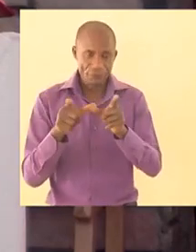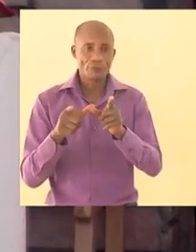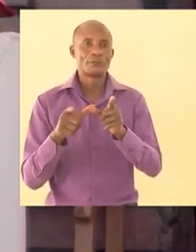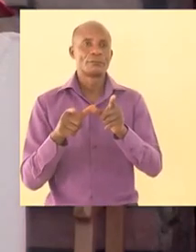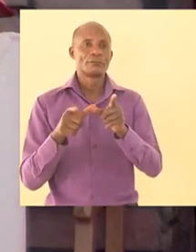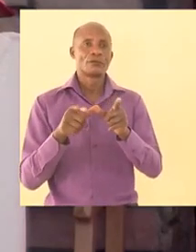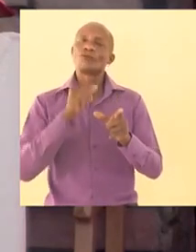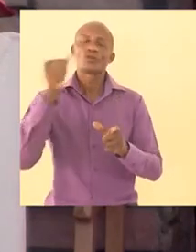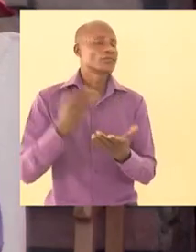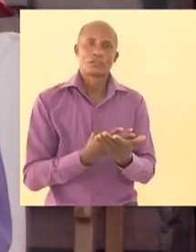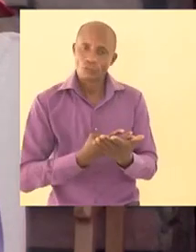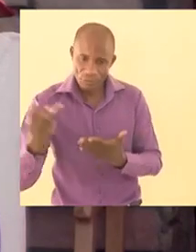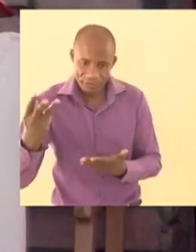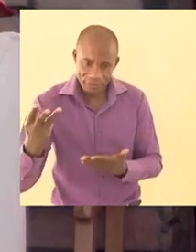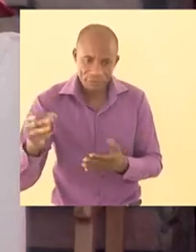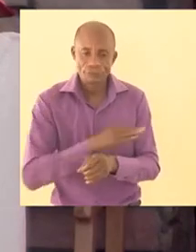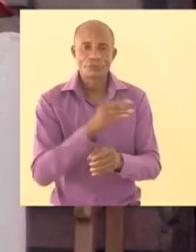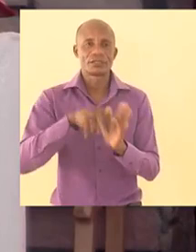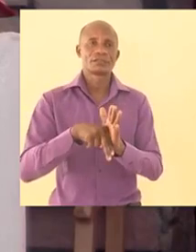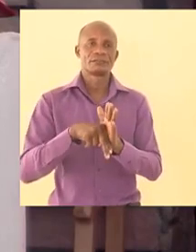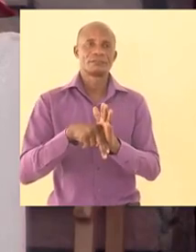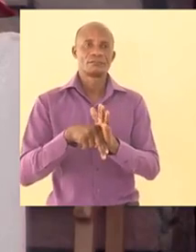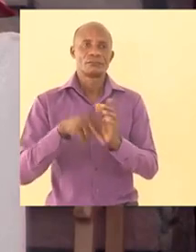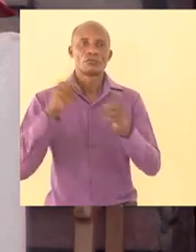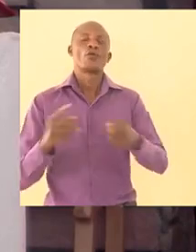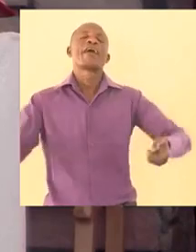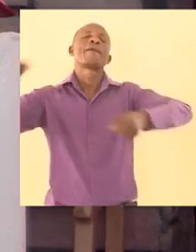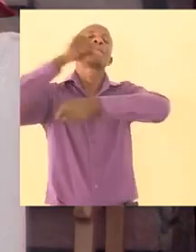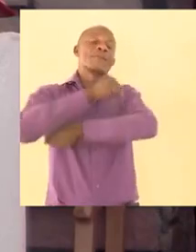Every Christian is called to embrace a measure of poverty.